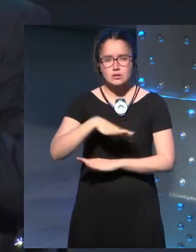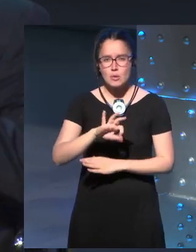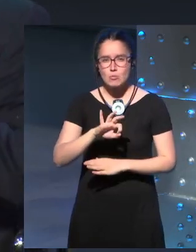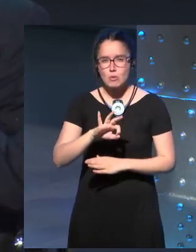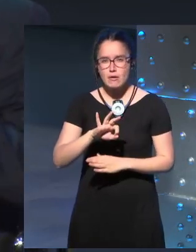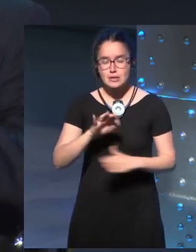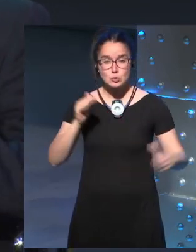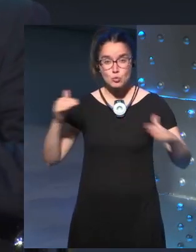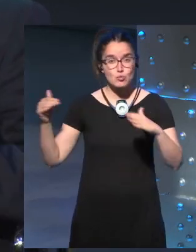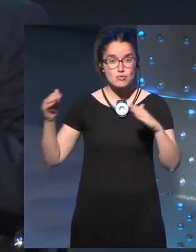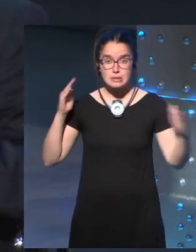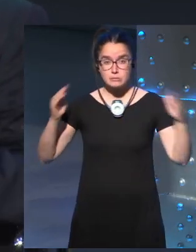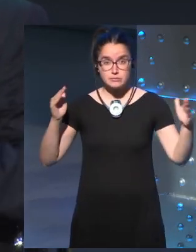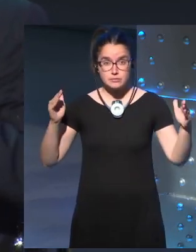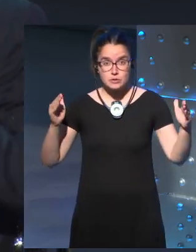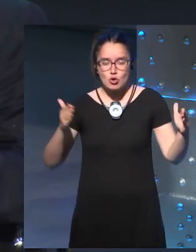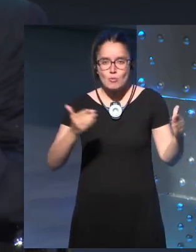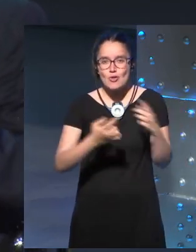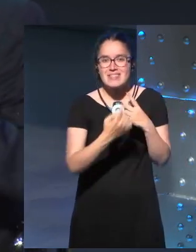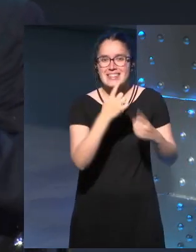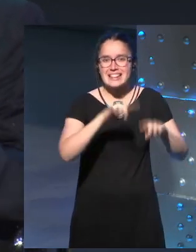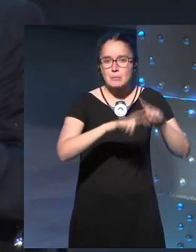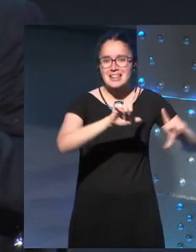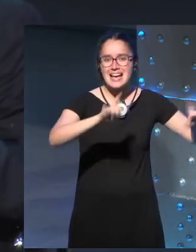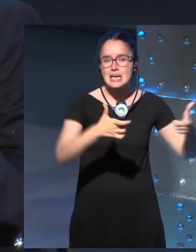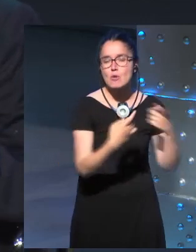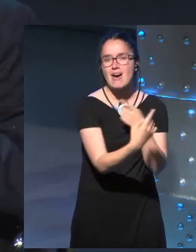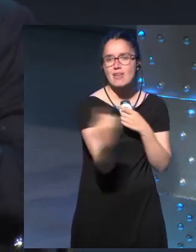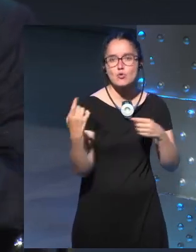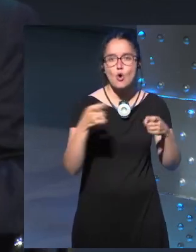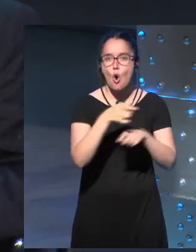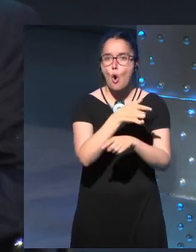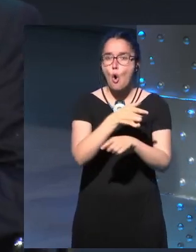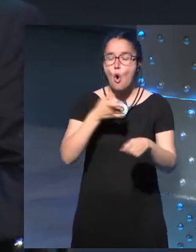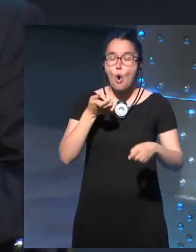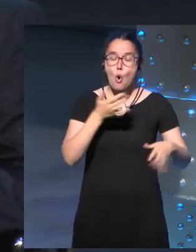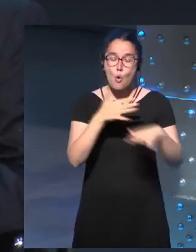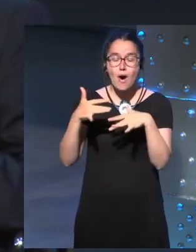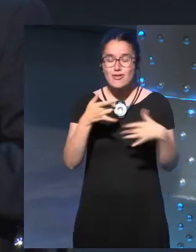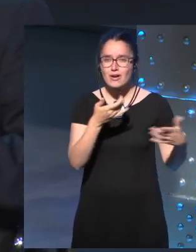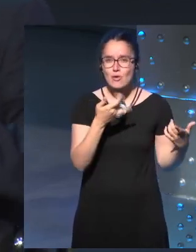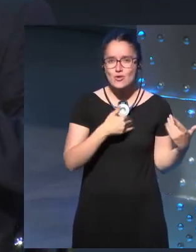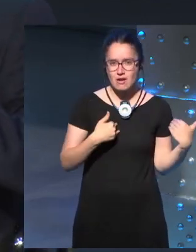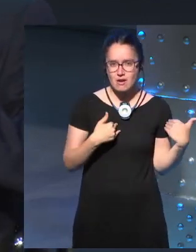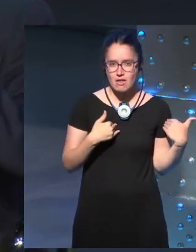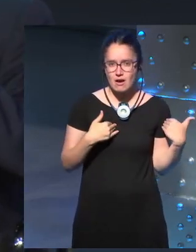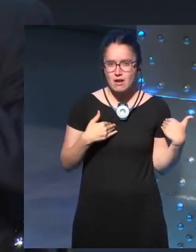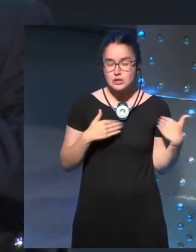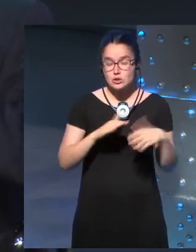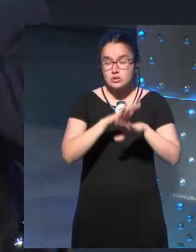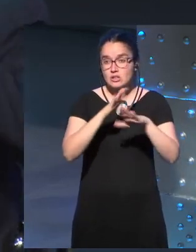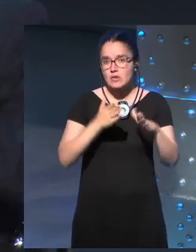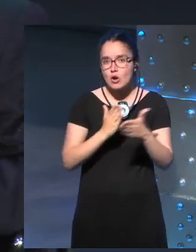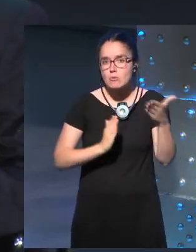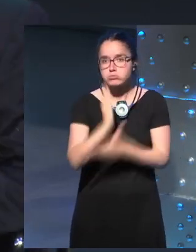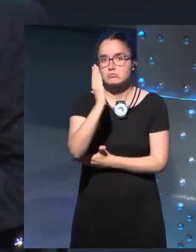not the point. Football occupies space and time as every team, coach, or player wants. And